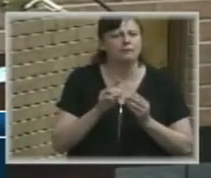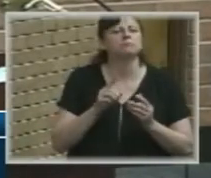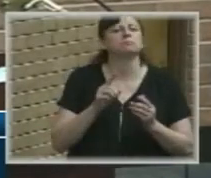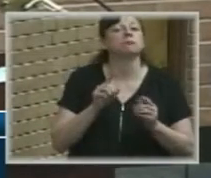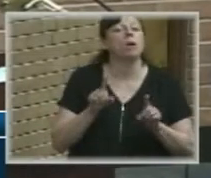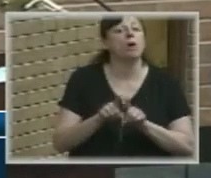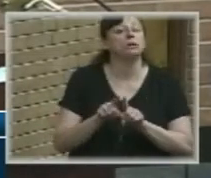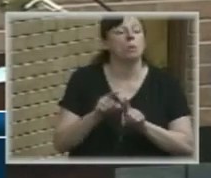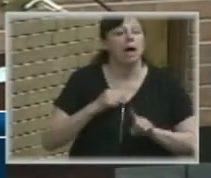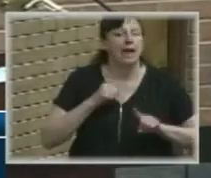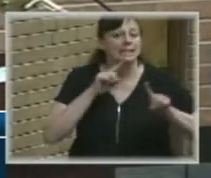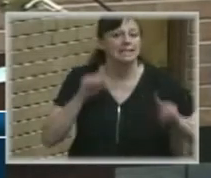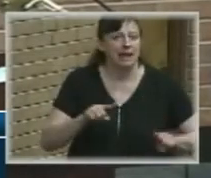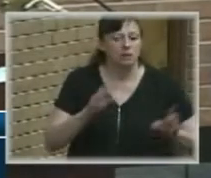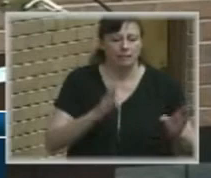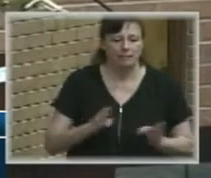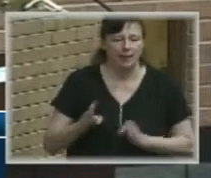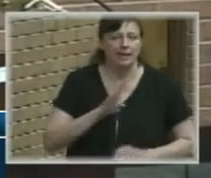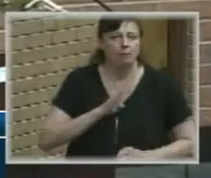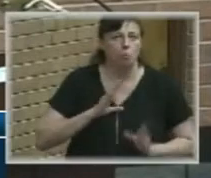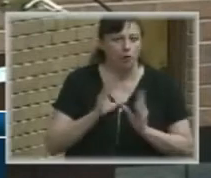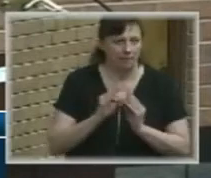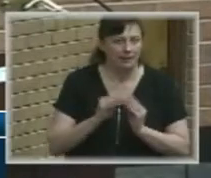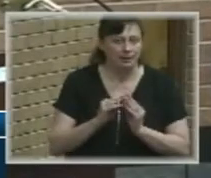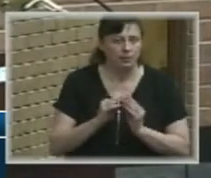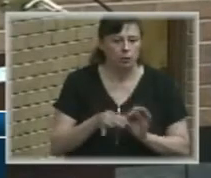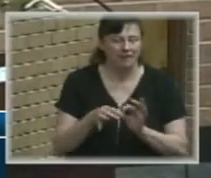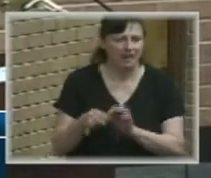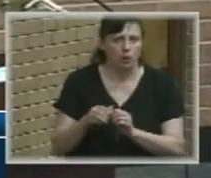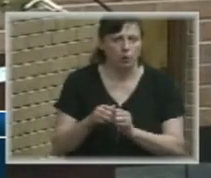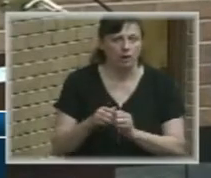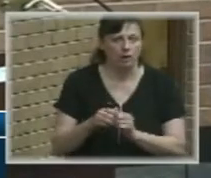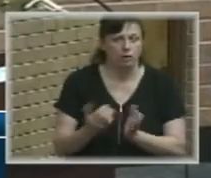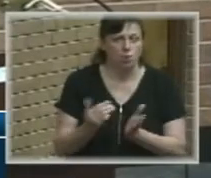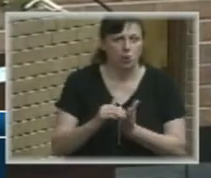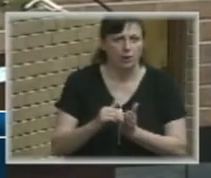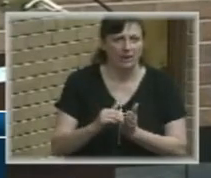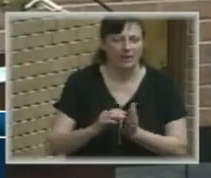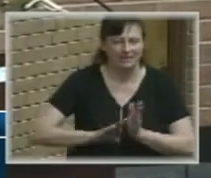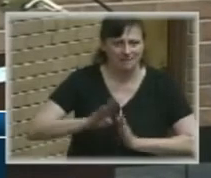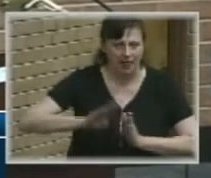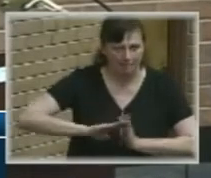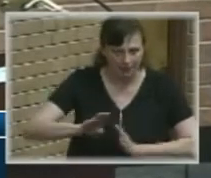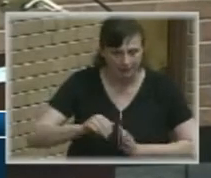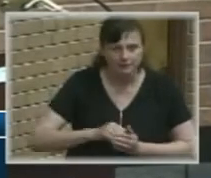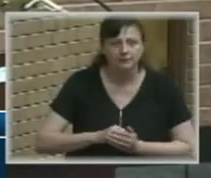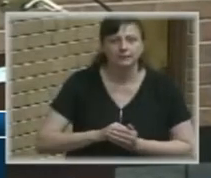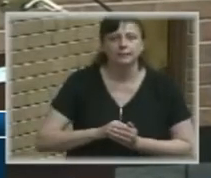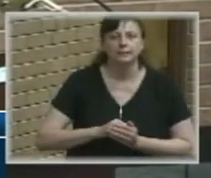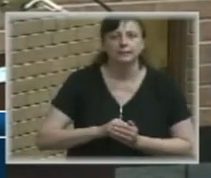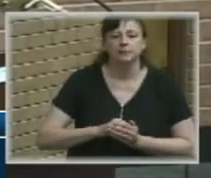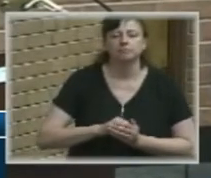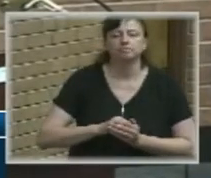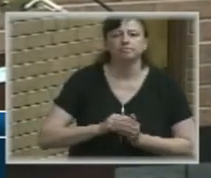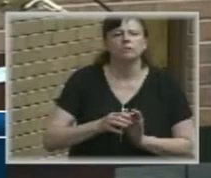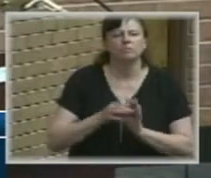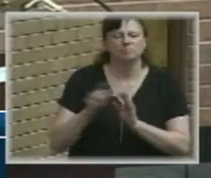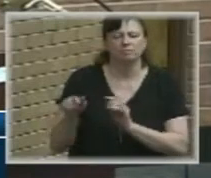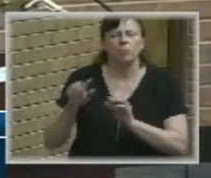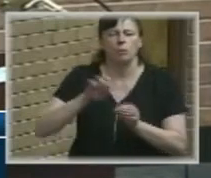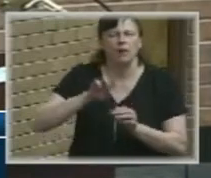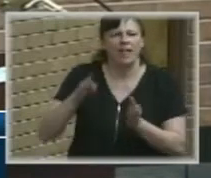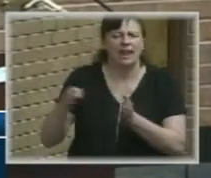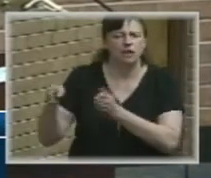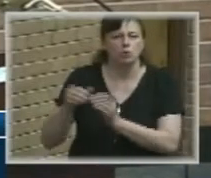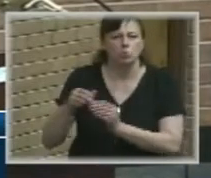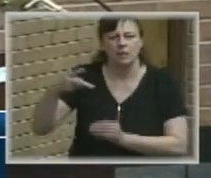meeting regarding the redevelopment at the Otter Lodge end of the plaza, which was on June 19th,